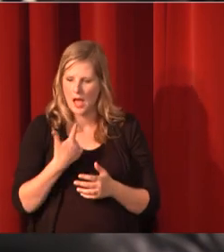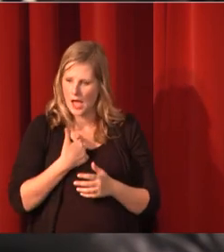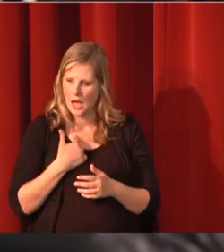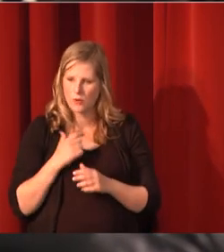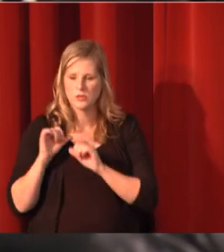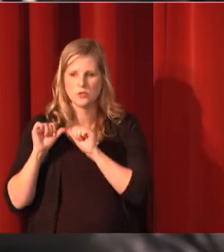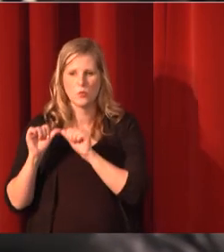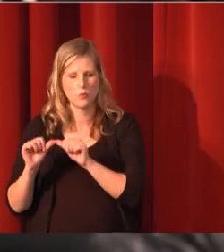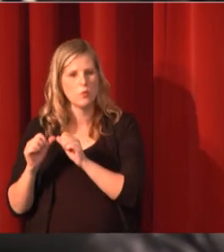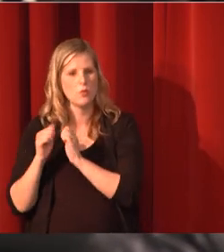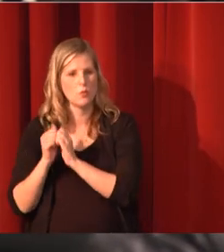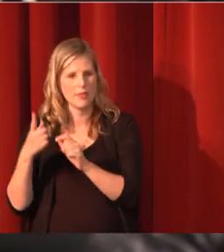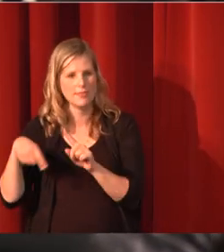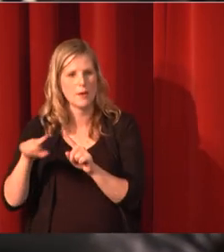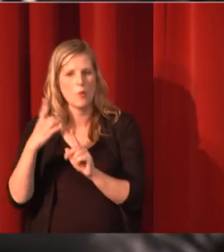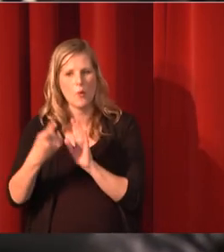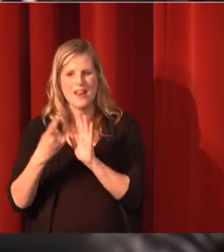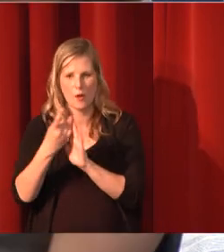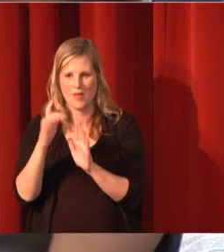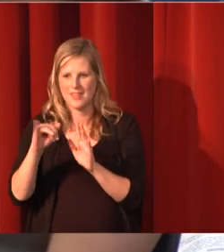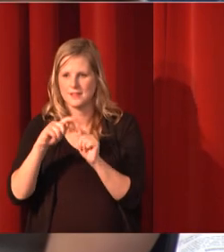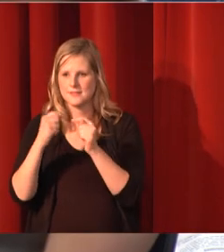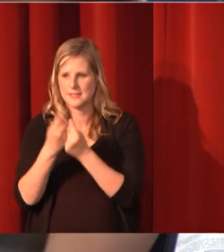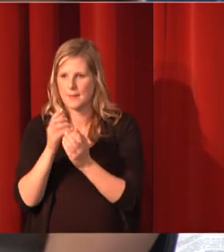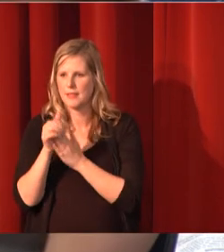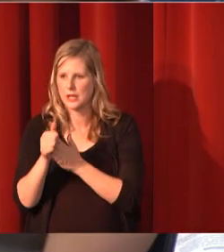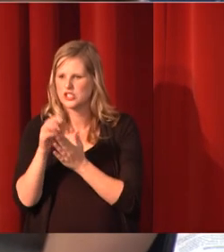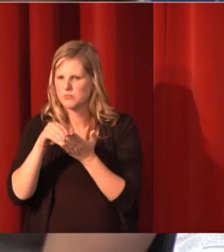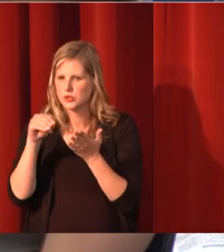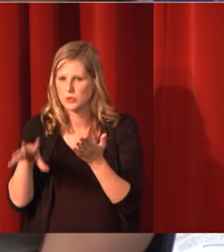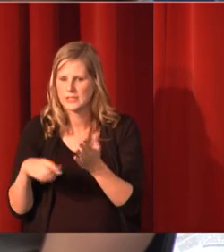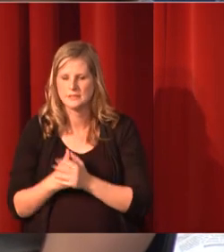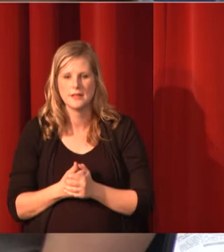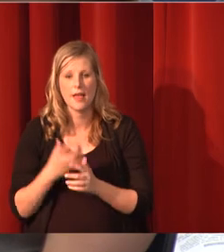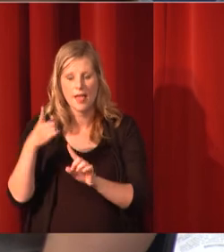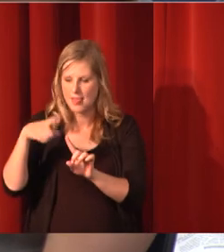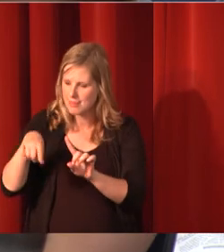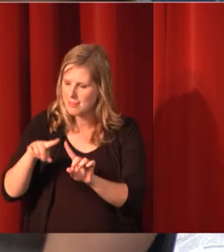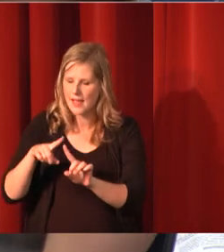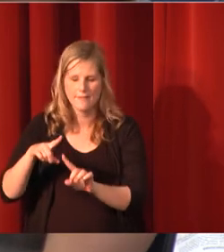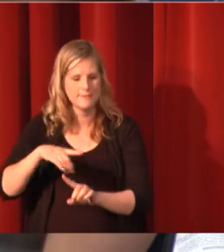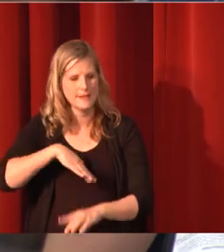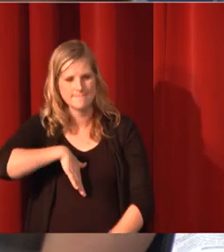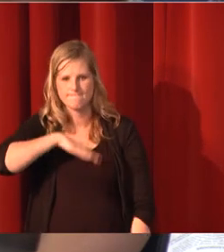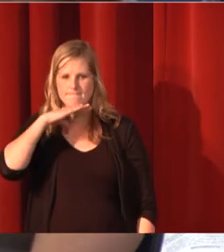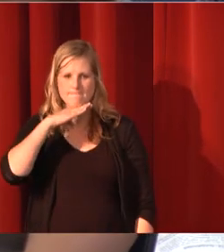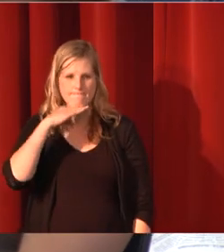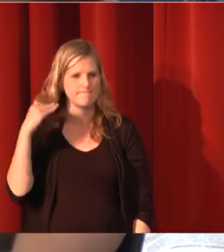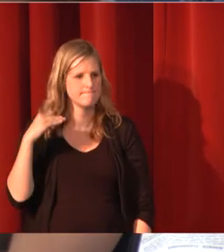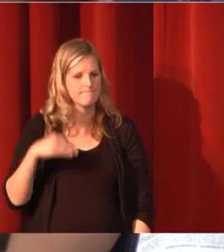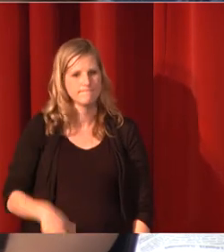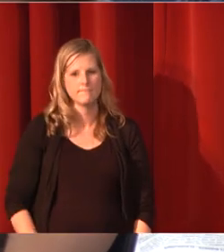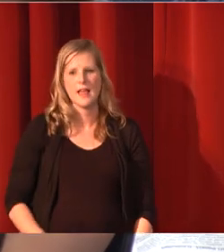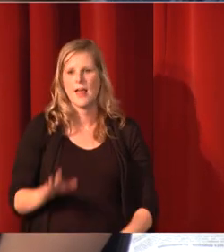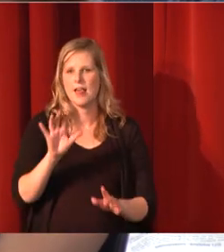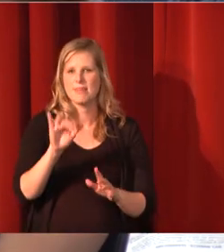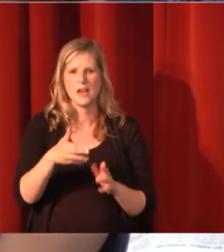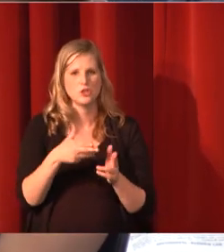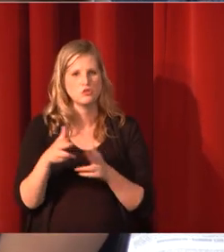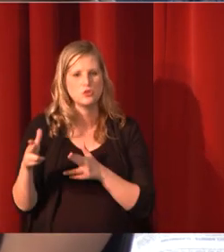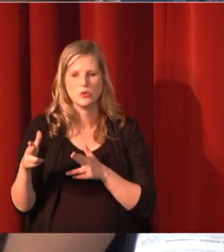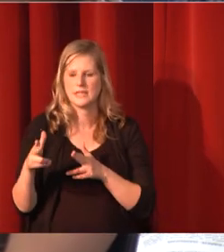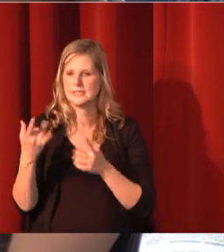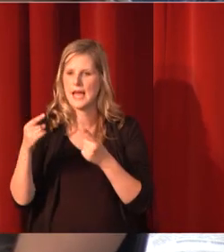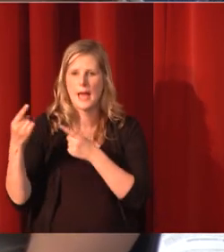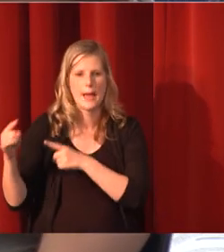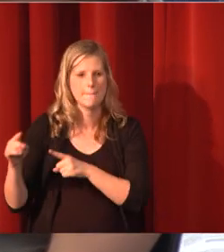leadership team who organized that walkout like all of us they have had enough of the mass shootings that have